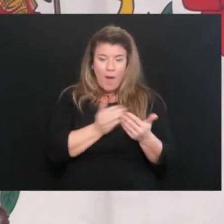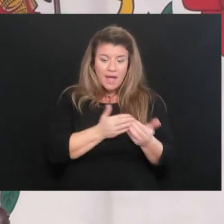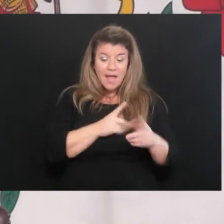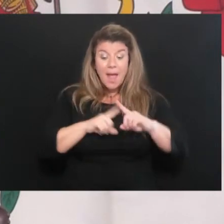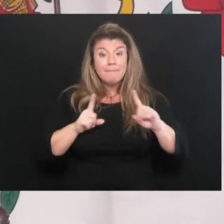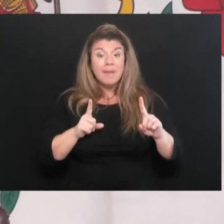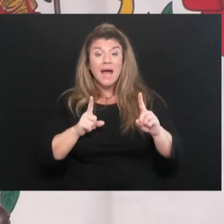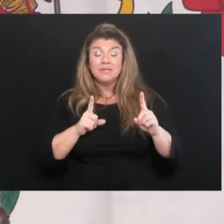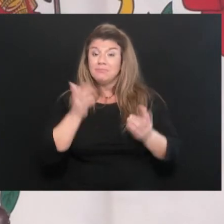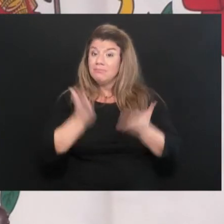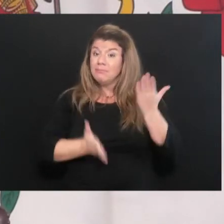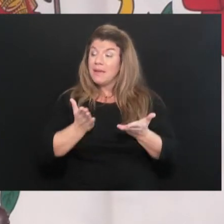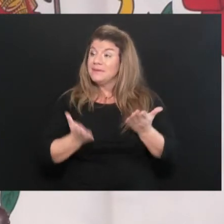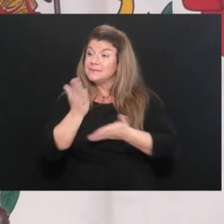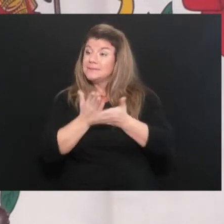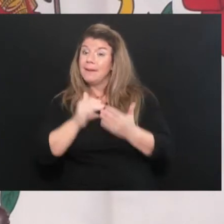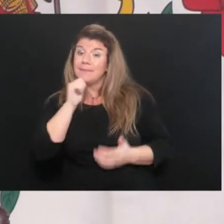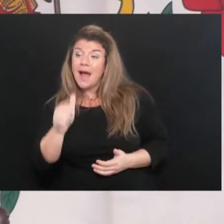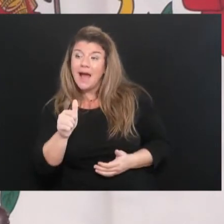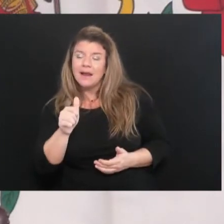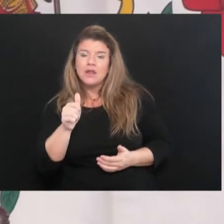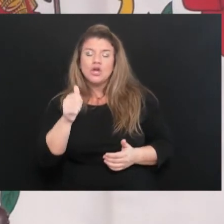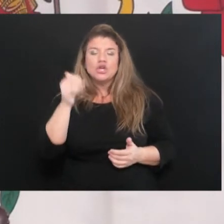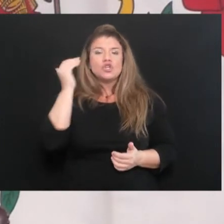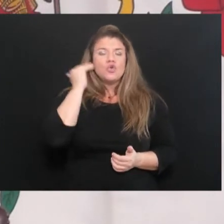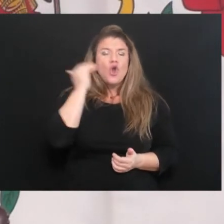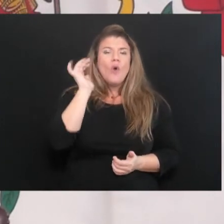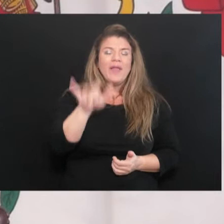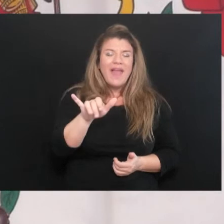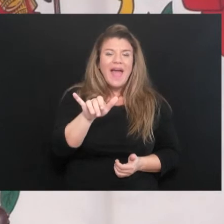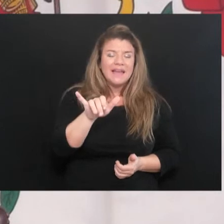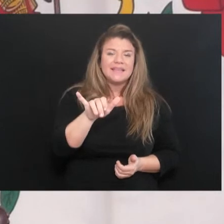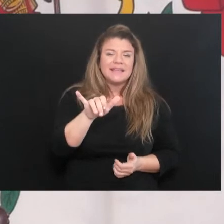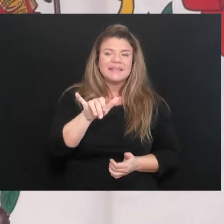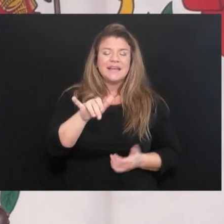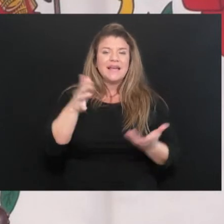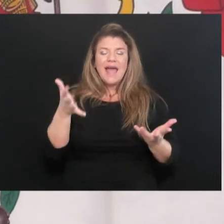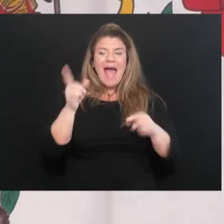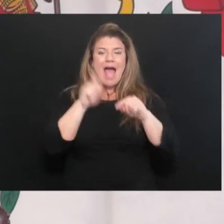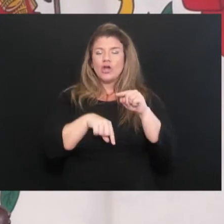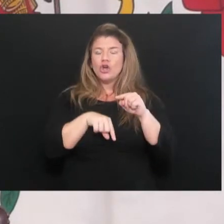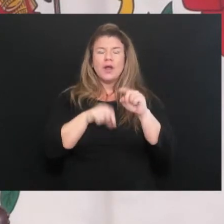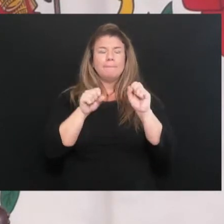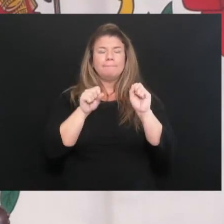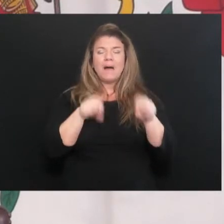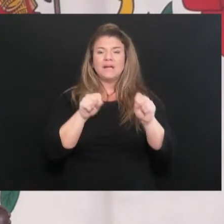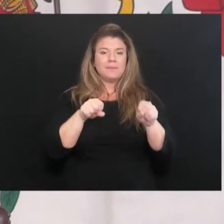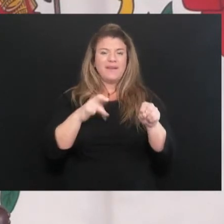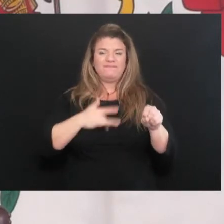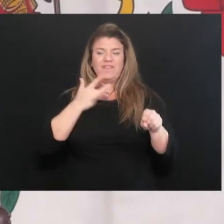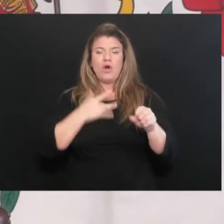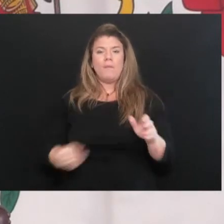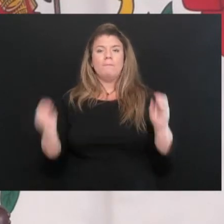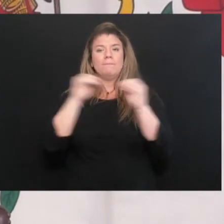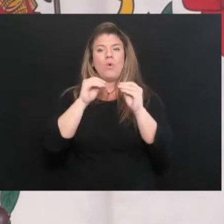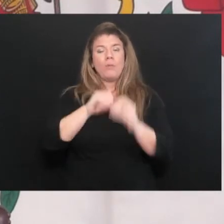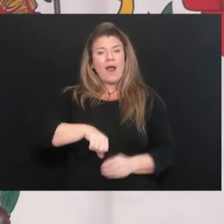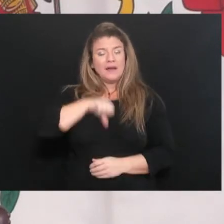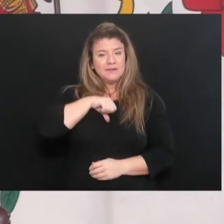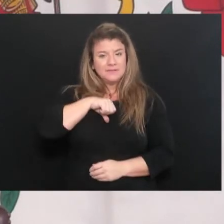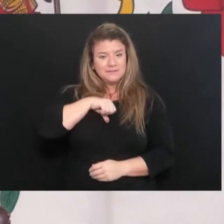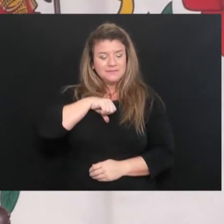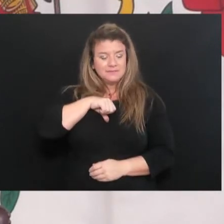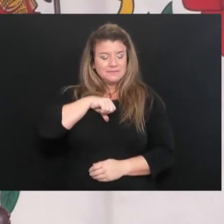maybe a bunch more wouldn't. And so with all of that, I couldn't possibly feel more pride in the fact